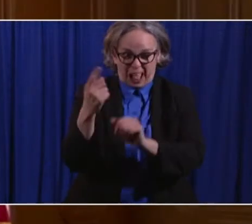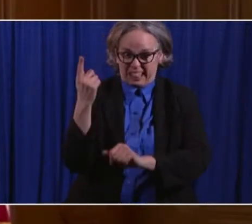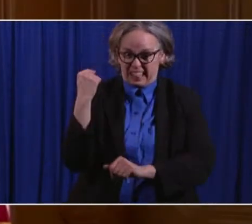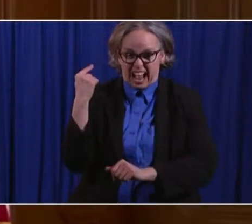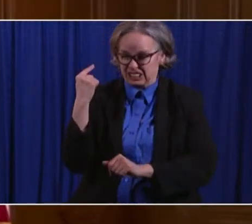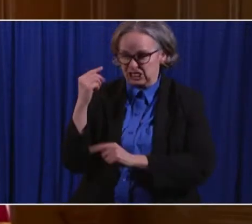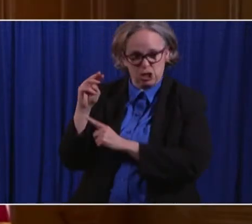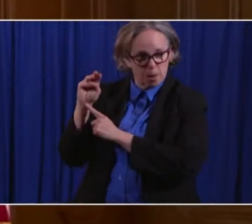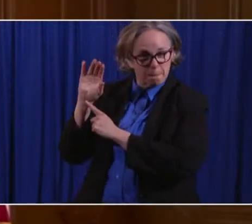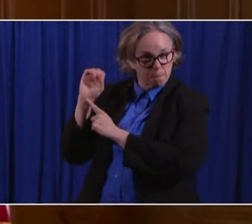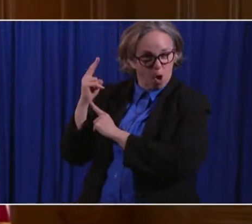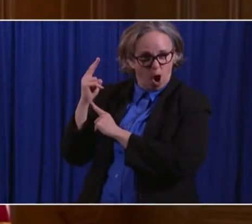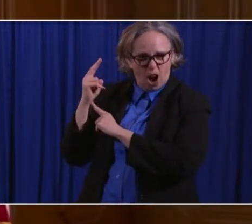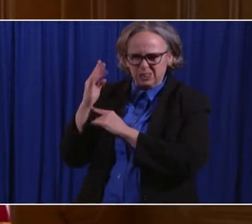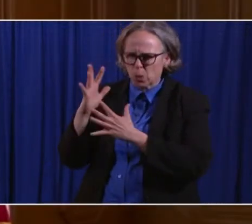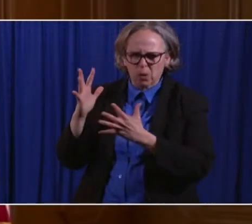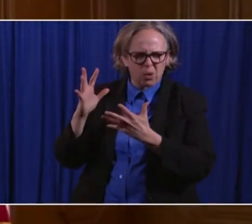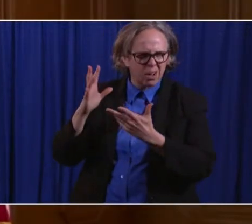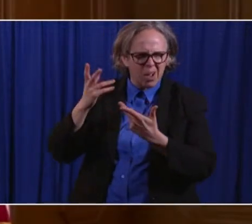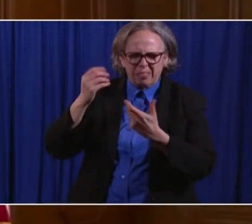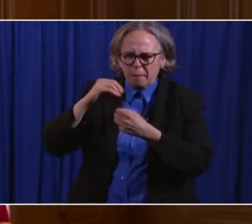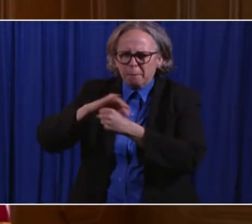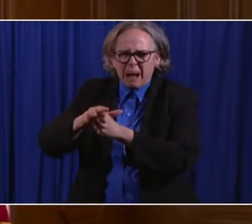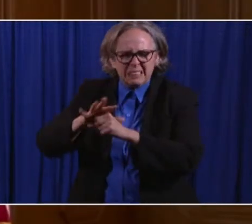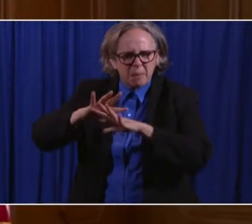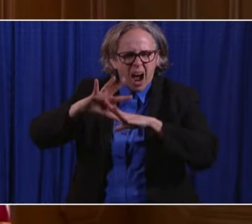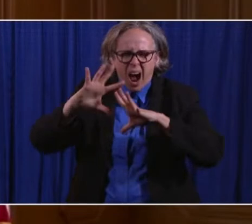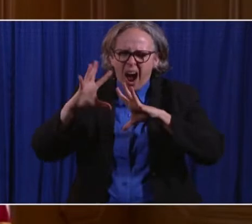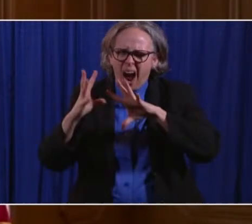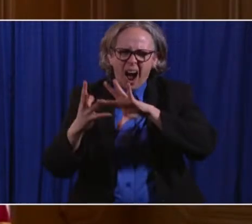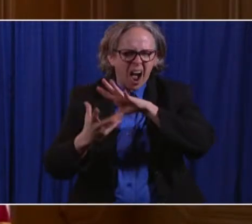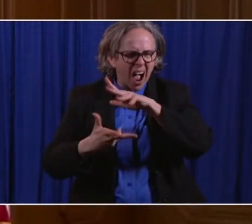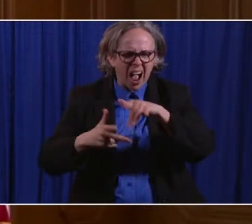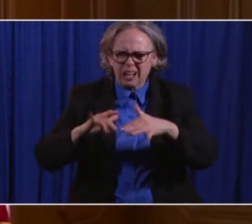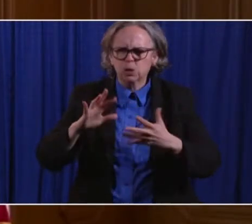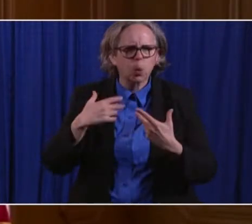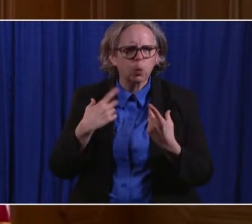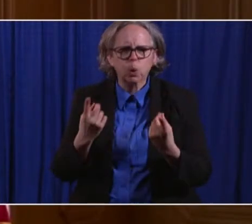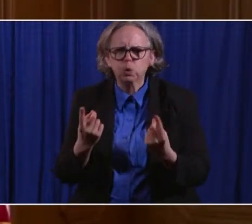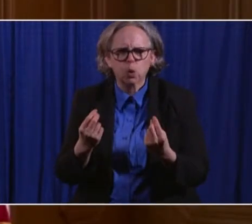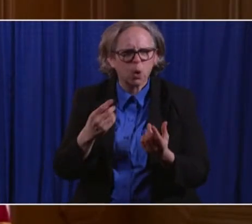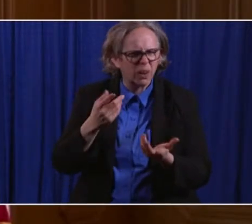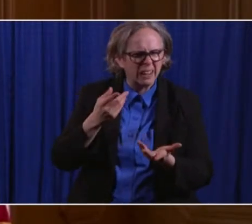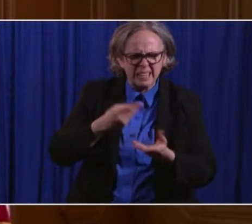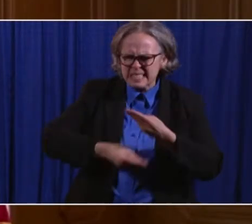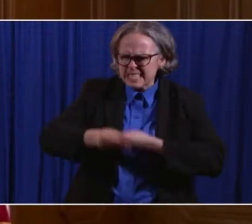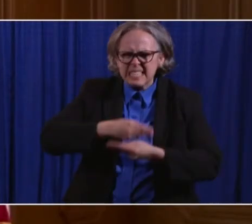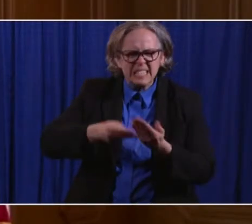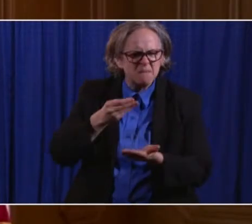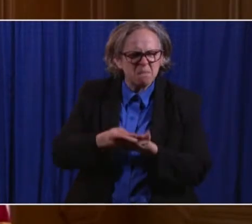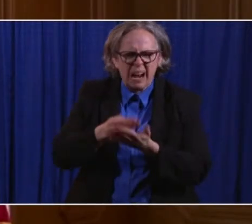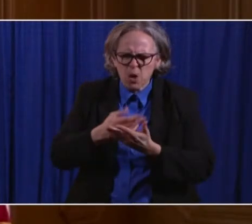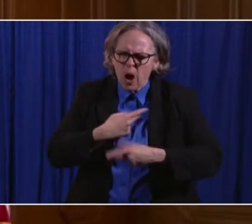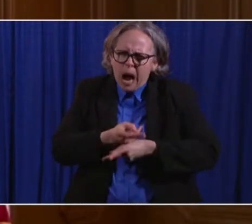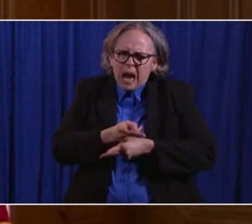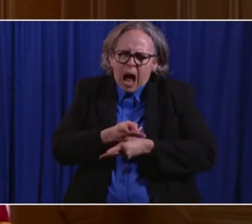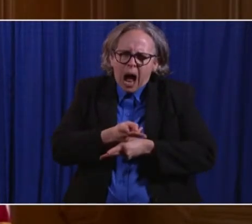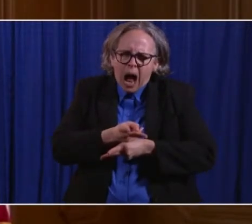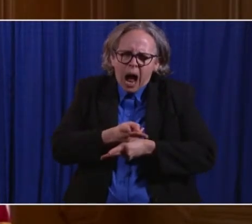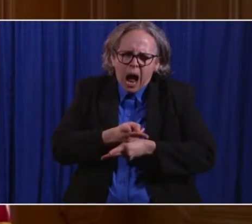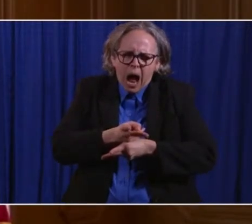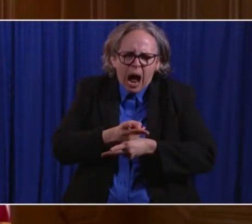this administration to ensure that our state budget remained balanced and stable. We froze state